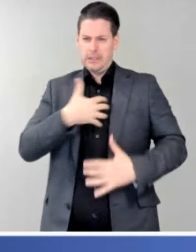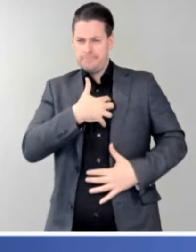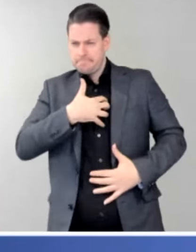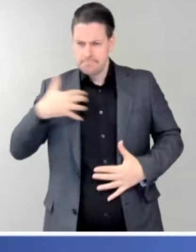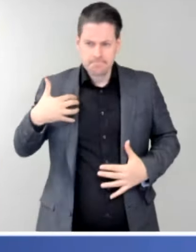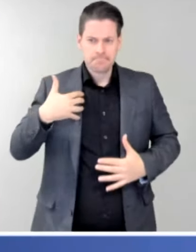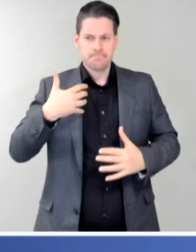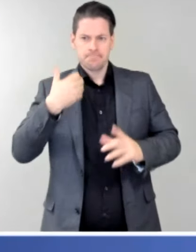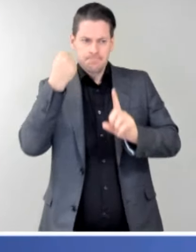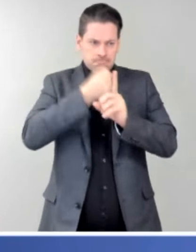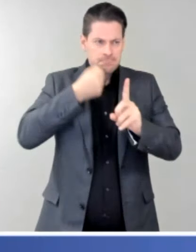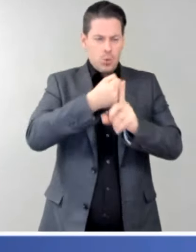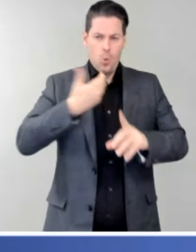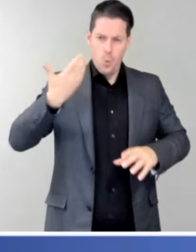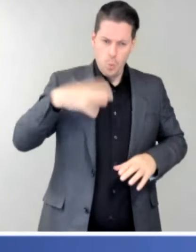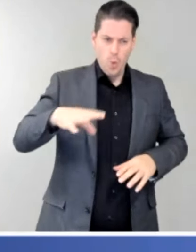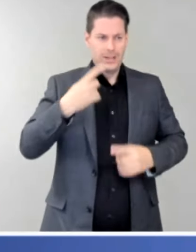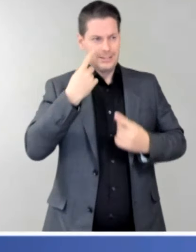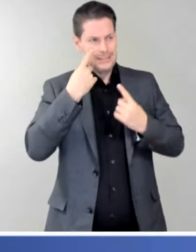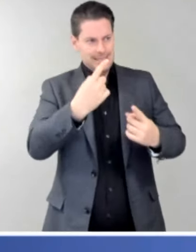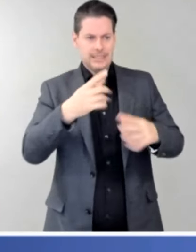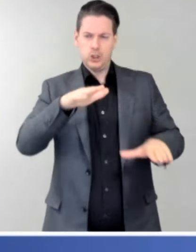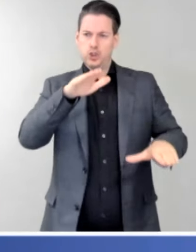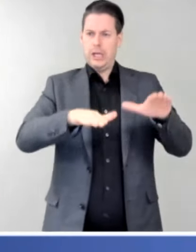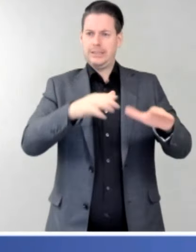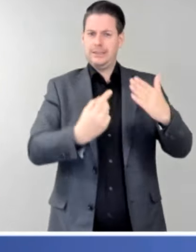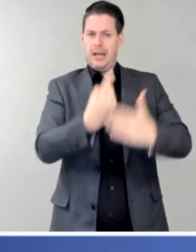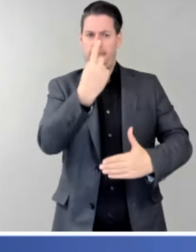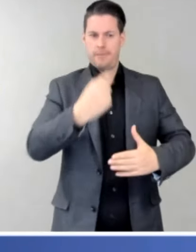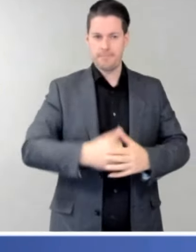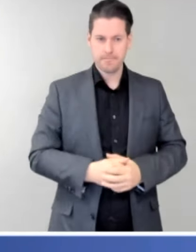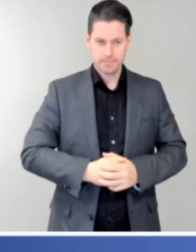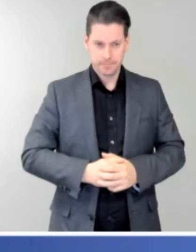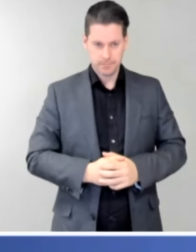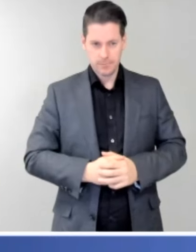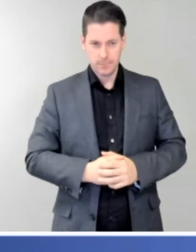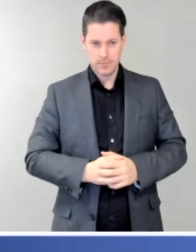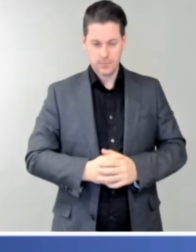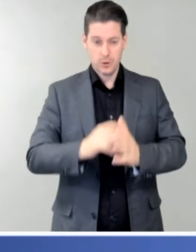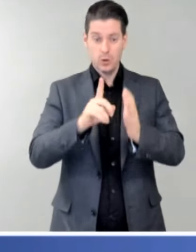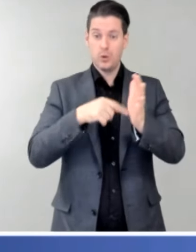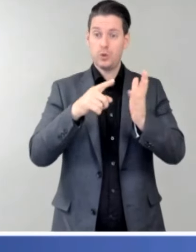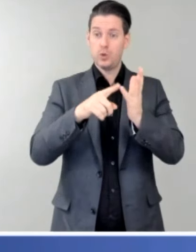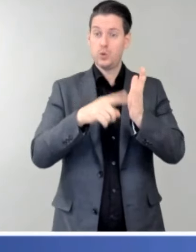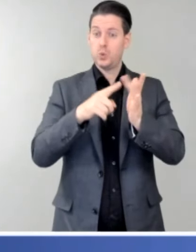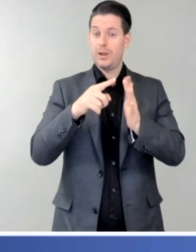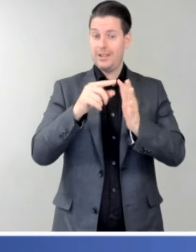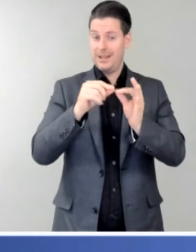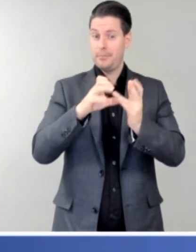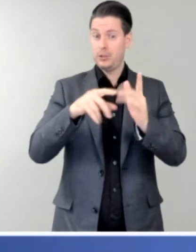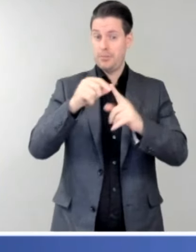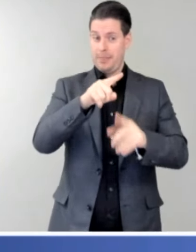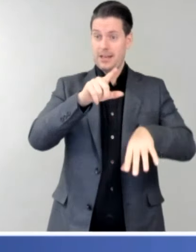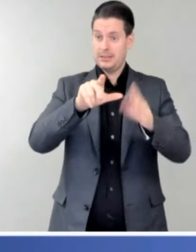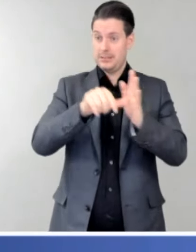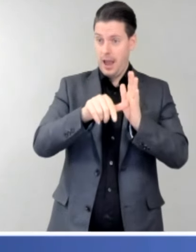day, as it steeled our diplomats led by Julie Bishop to achieve what at first seemed